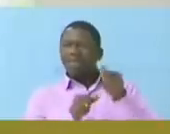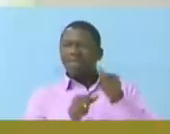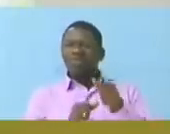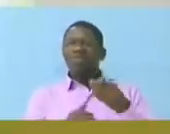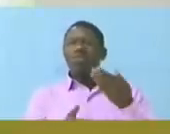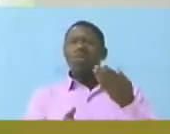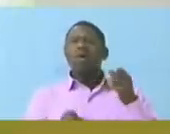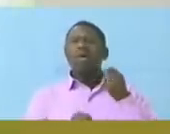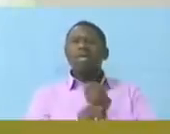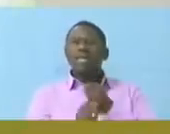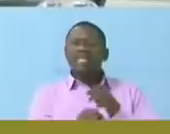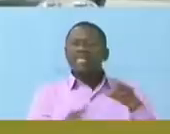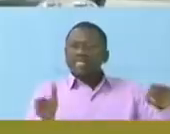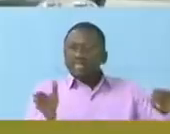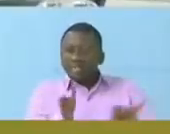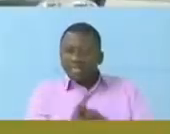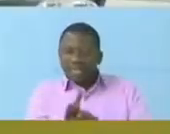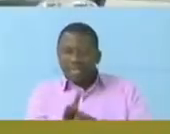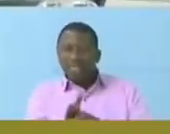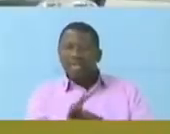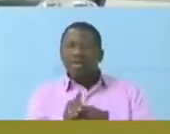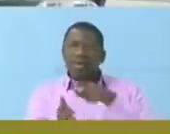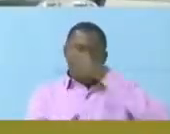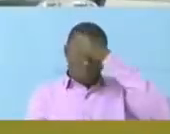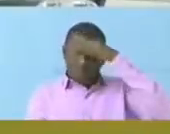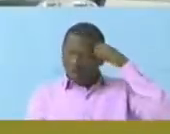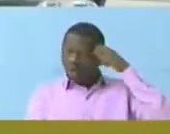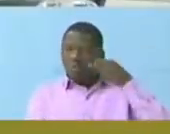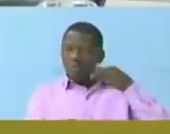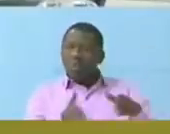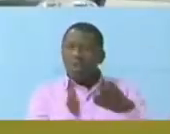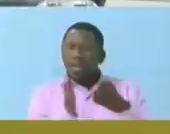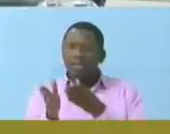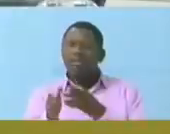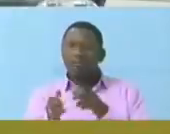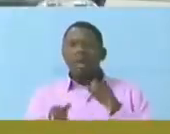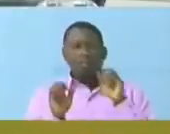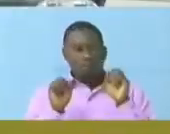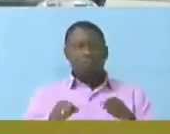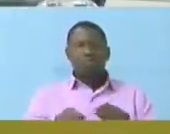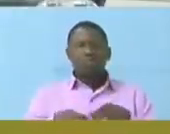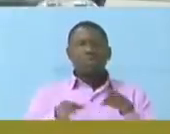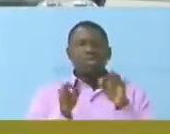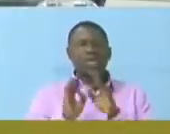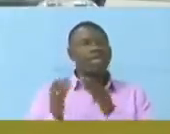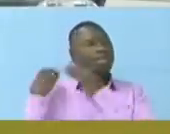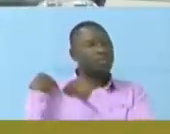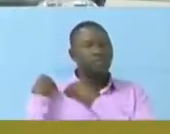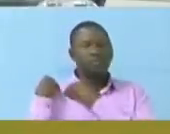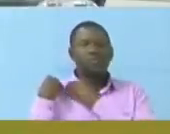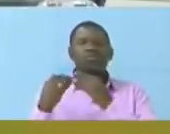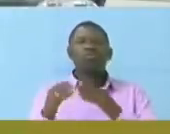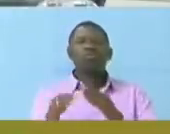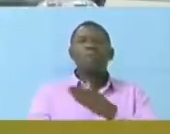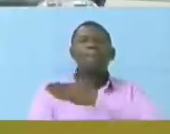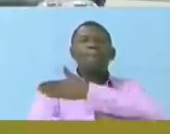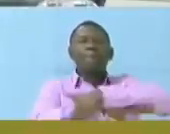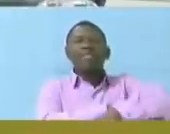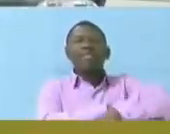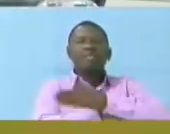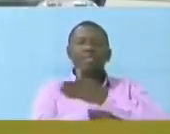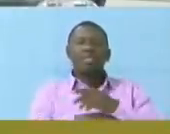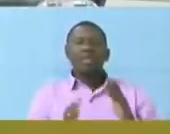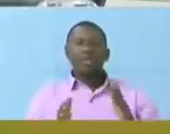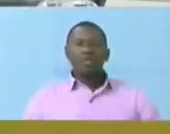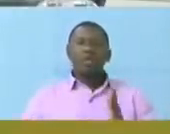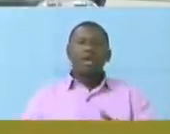happening? But ya mrema mira fanang sartol ni tamandri bu bambandi wala nyana tarla kay tara lori nge me ya lonko wala bantam bin la nyin hana ma nyanta tinyal me